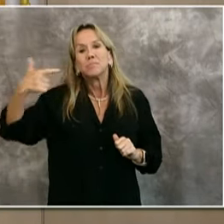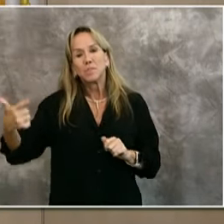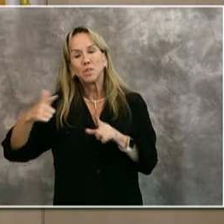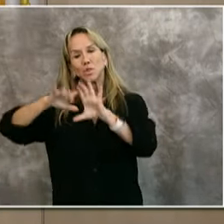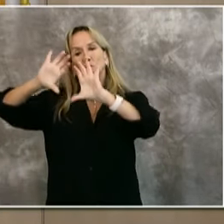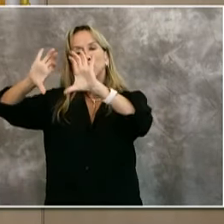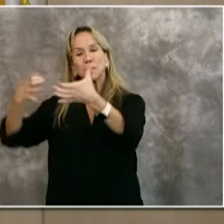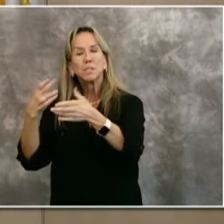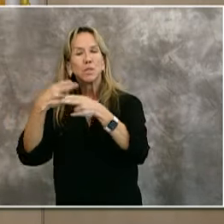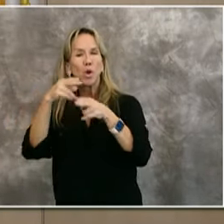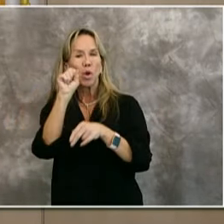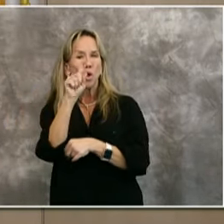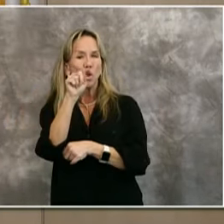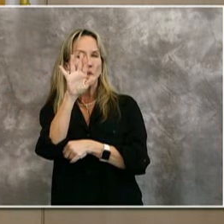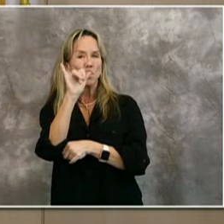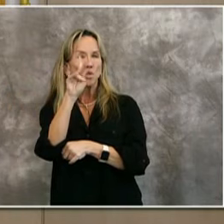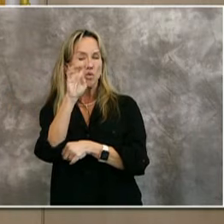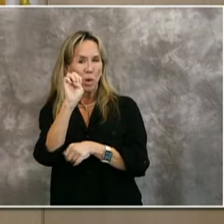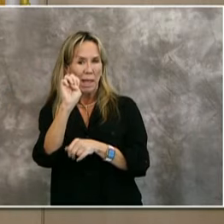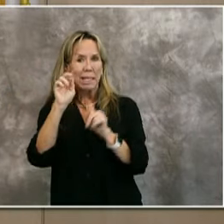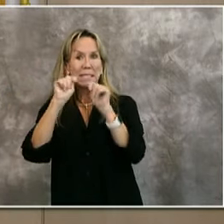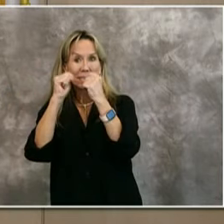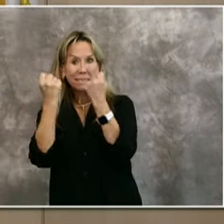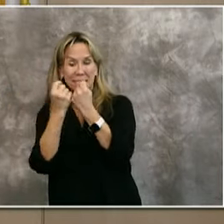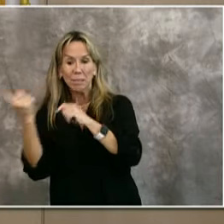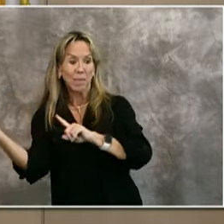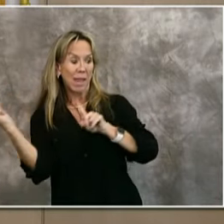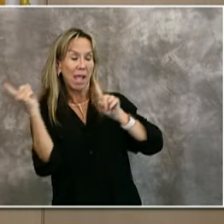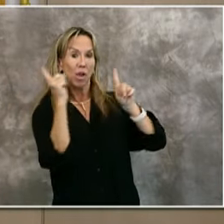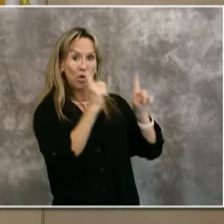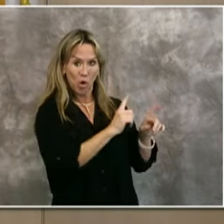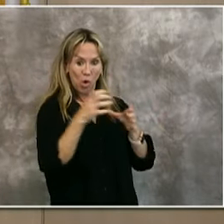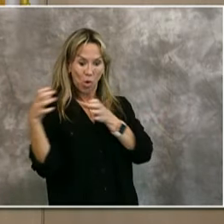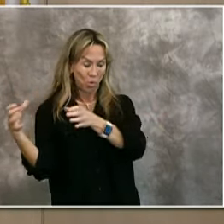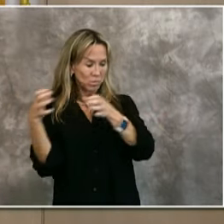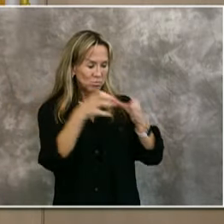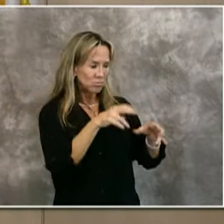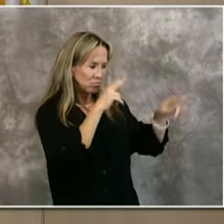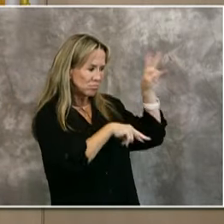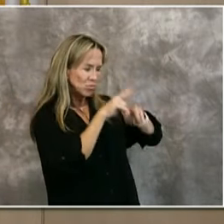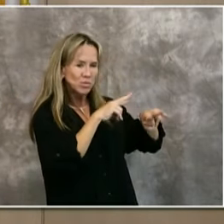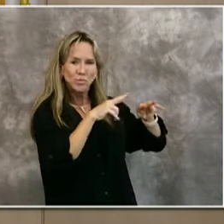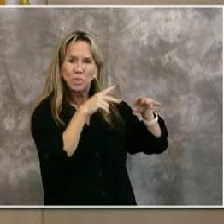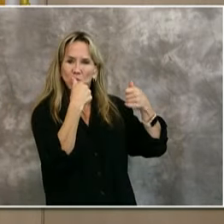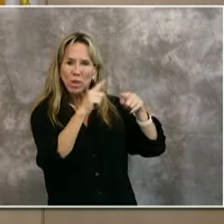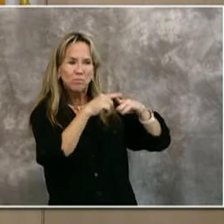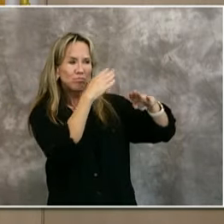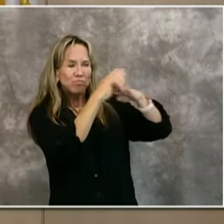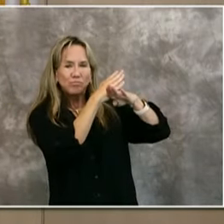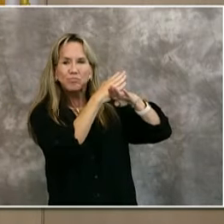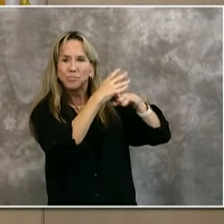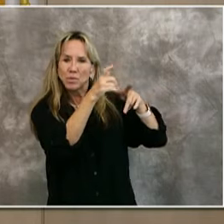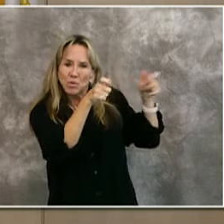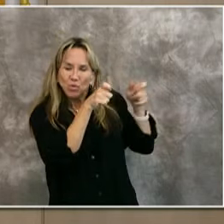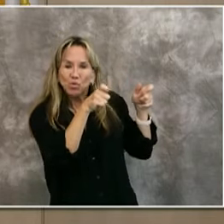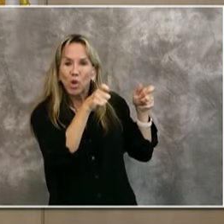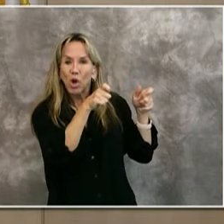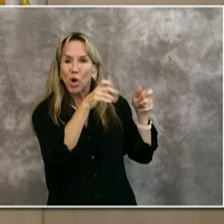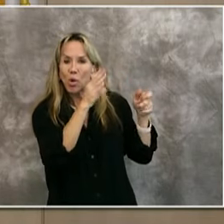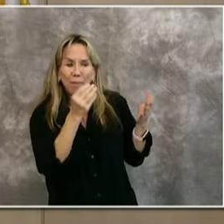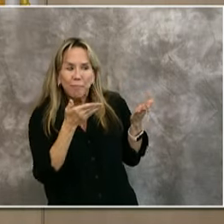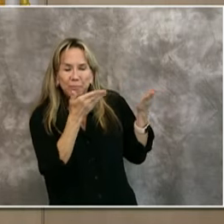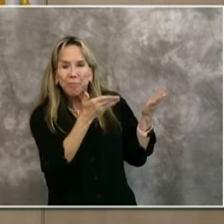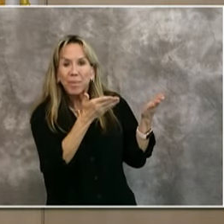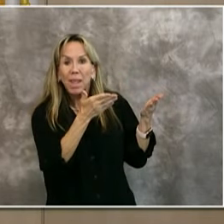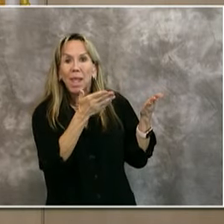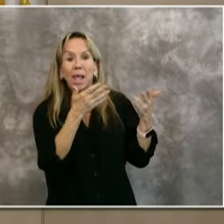facility to conduct an infection prevention and control assessment, and then we recommend testing.